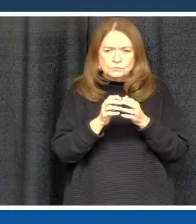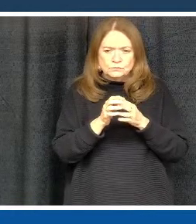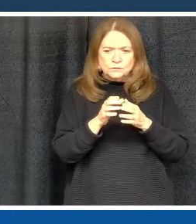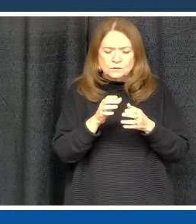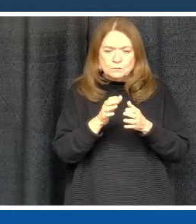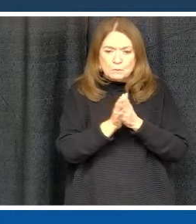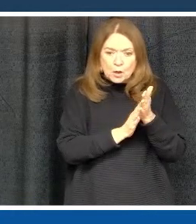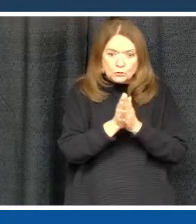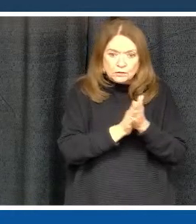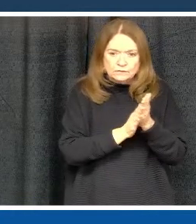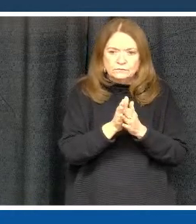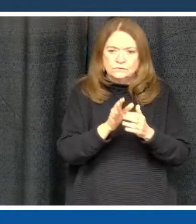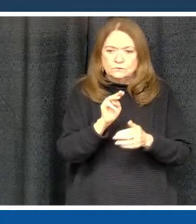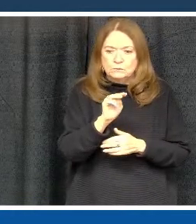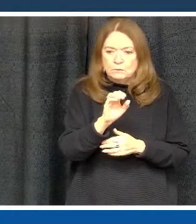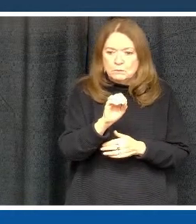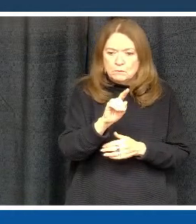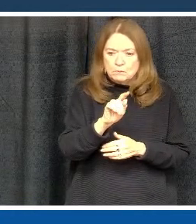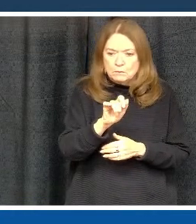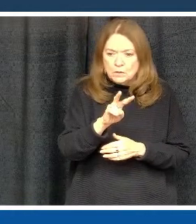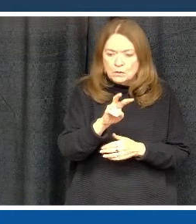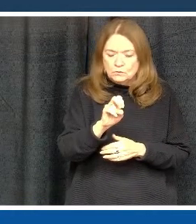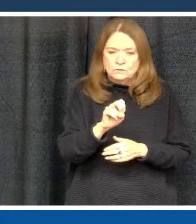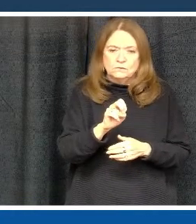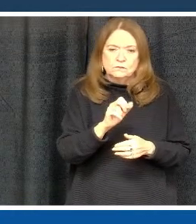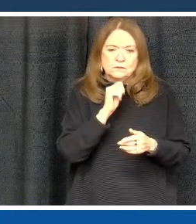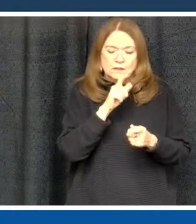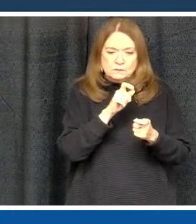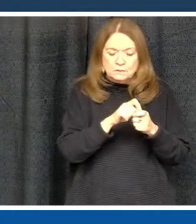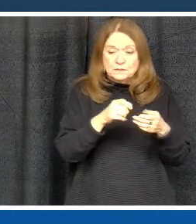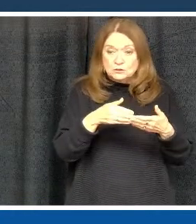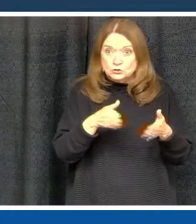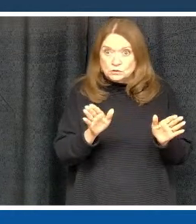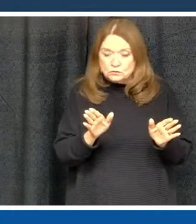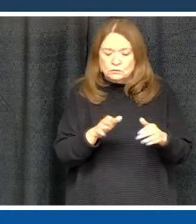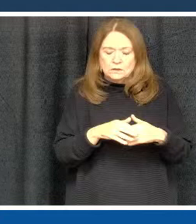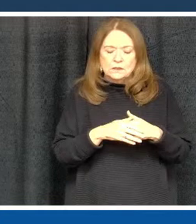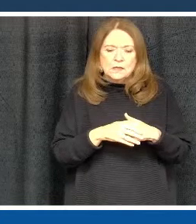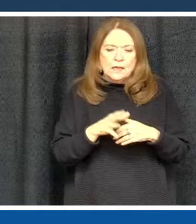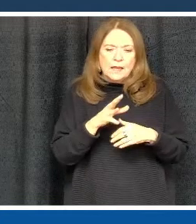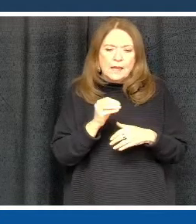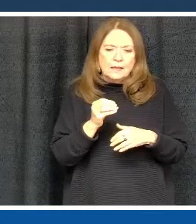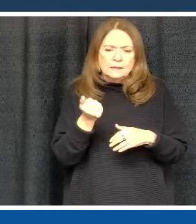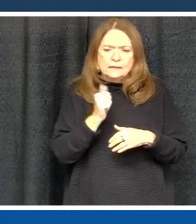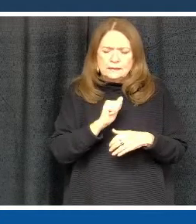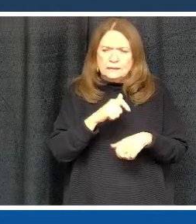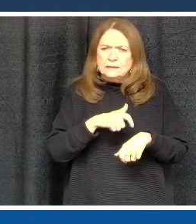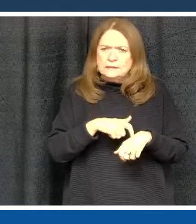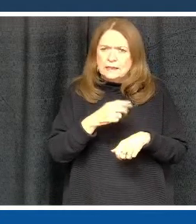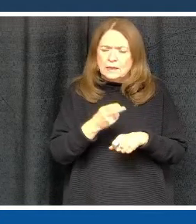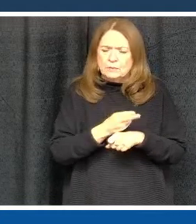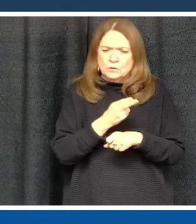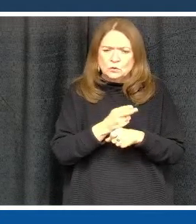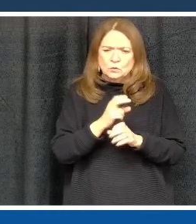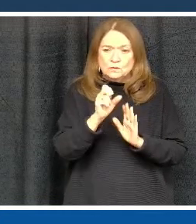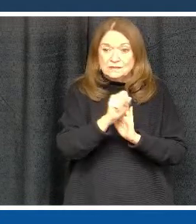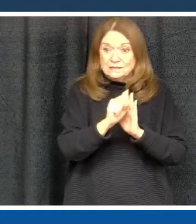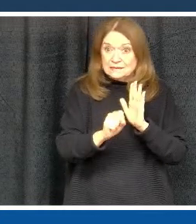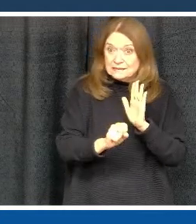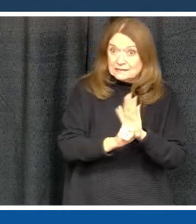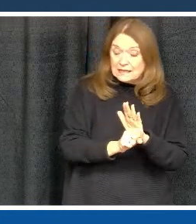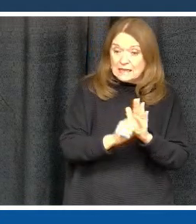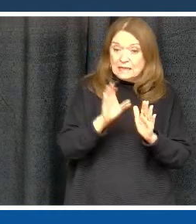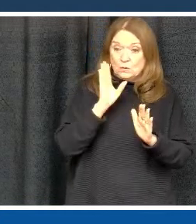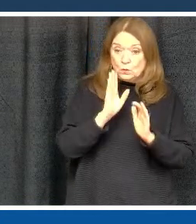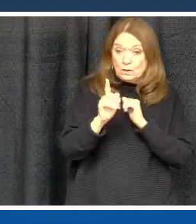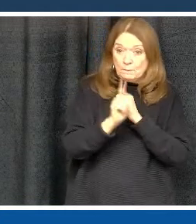say specifically, but in generally, at the least. And anytime you use the state is going to